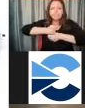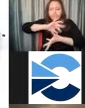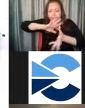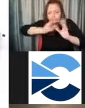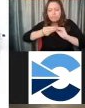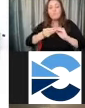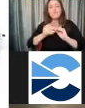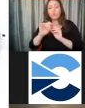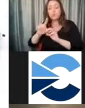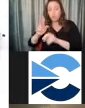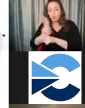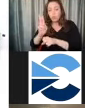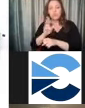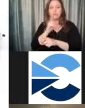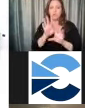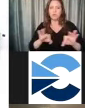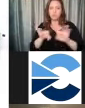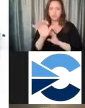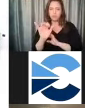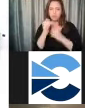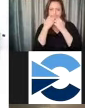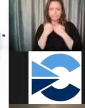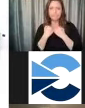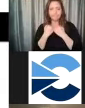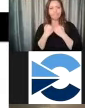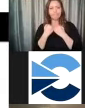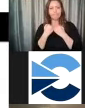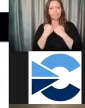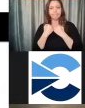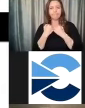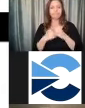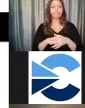are also really key elements for consideration.